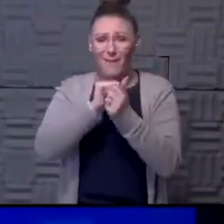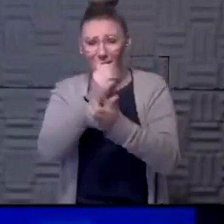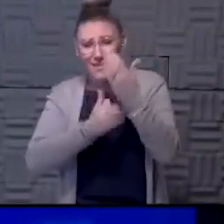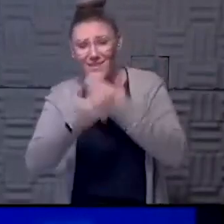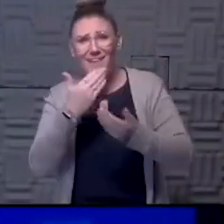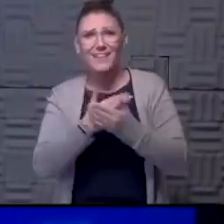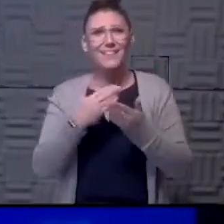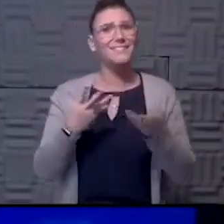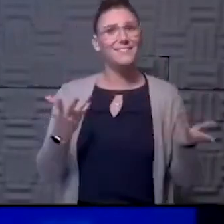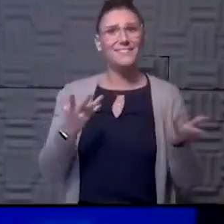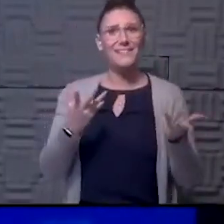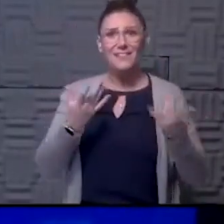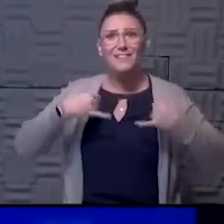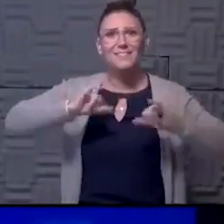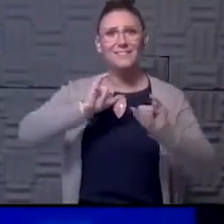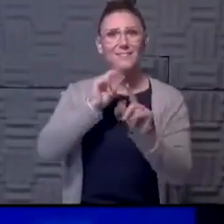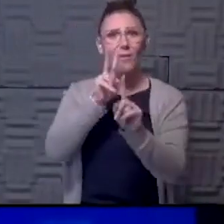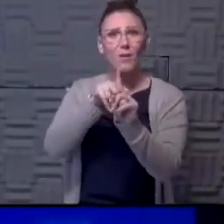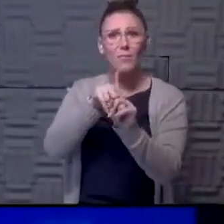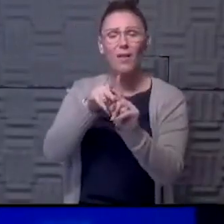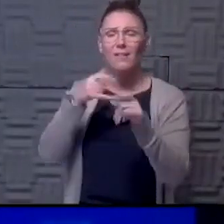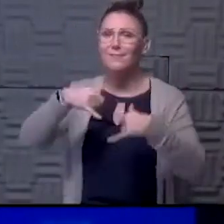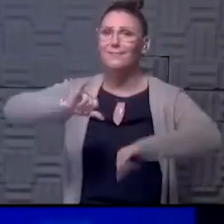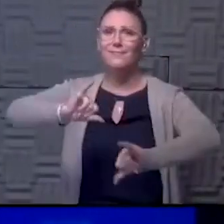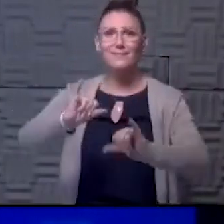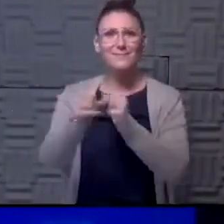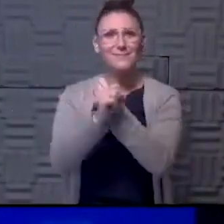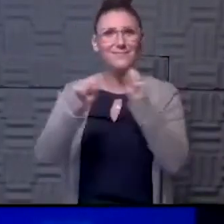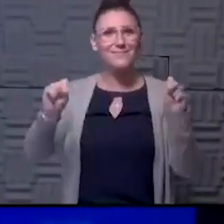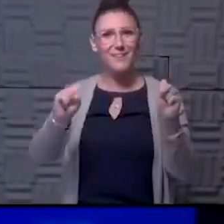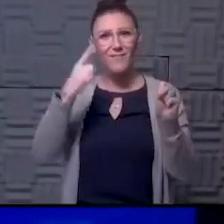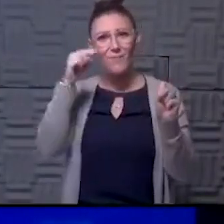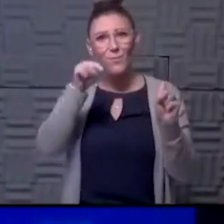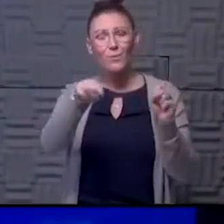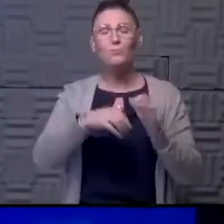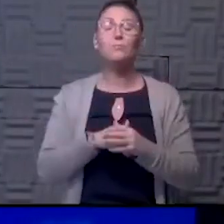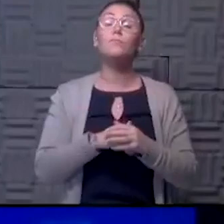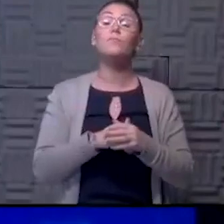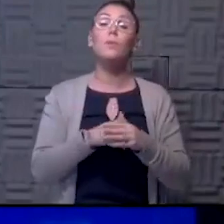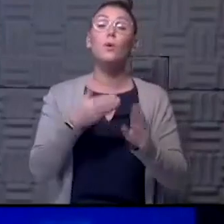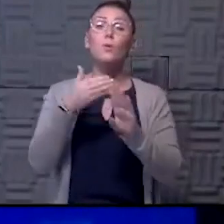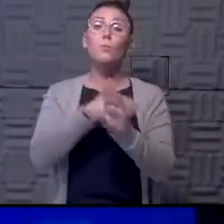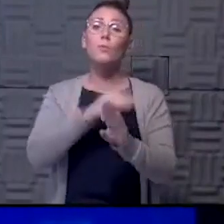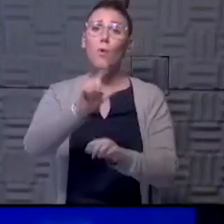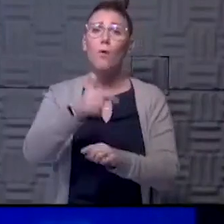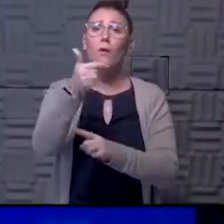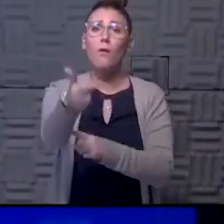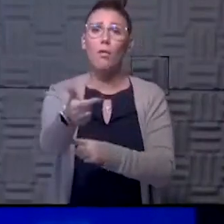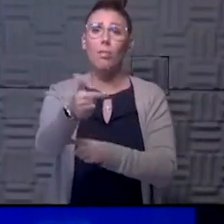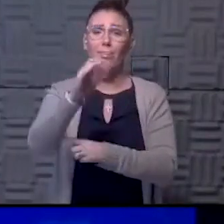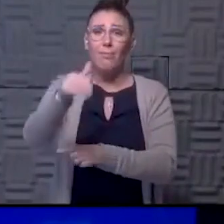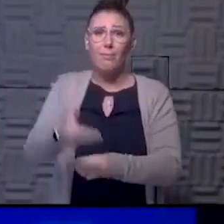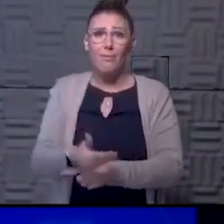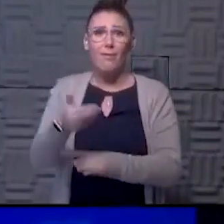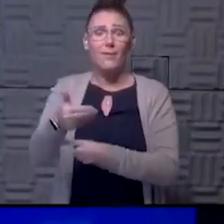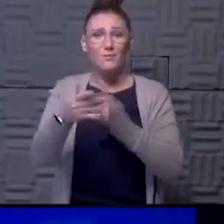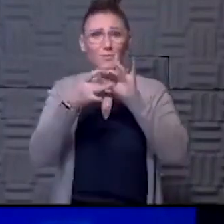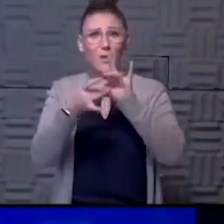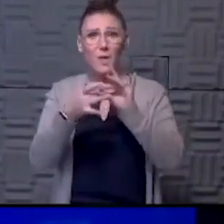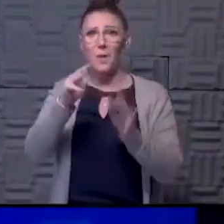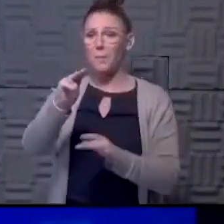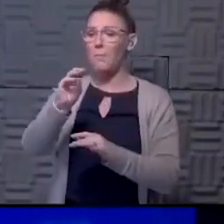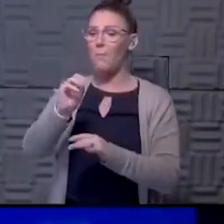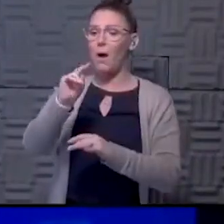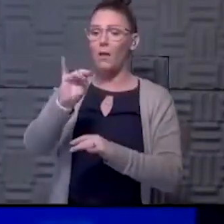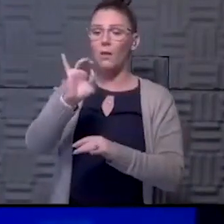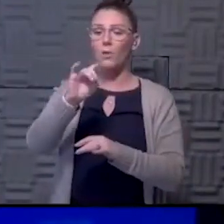still apply, and they can still keep you safe. Hey, before we turn to our guest today about monoclonal antibody infusion, let's first of all see if